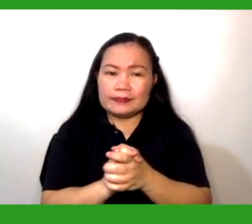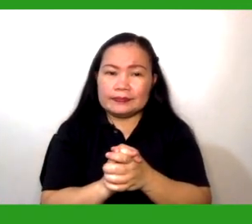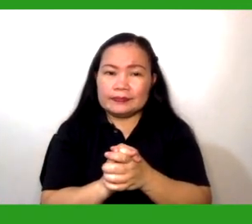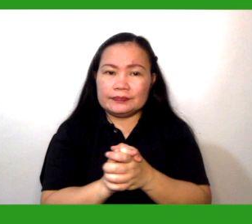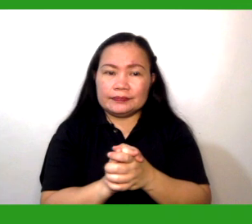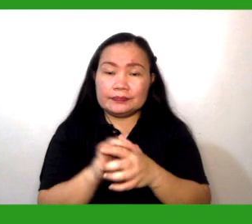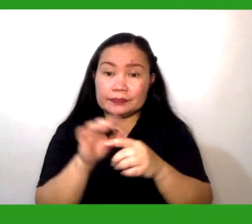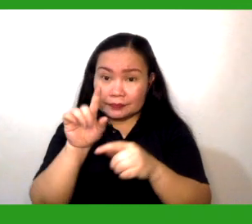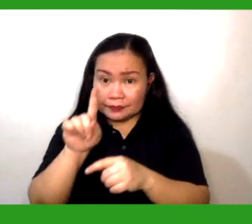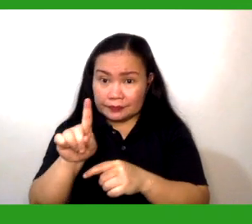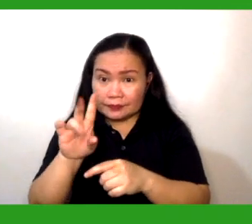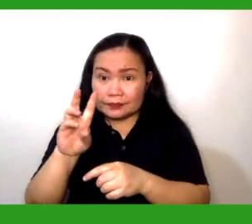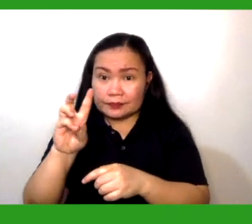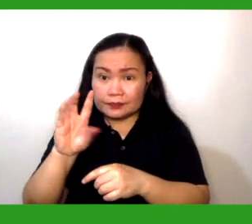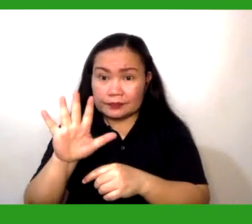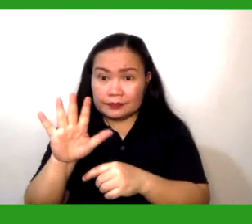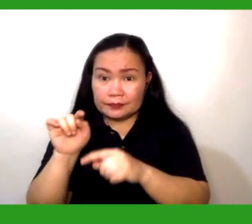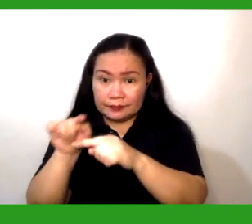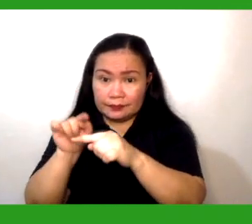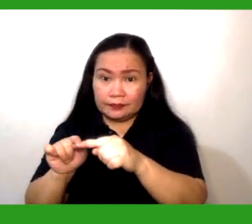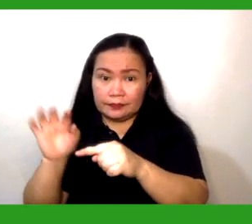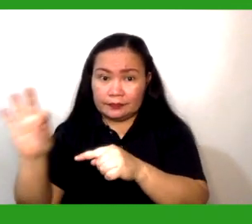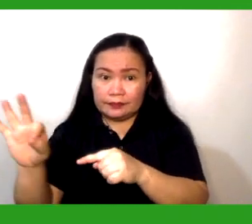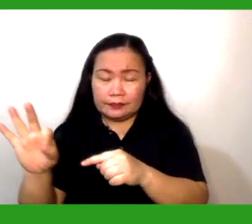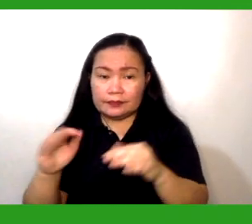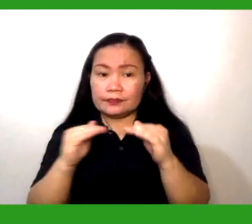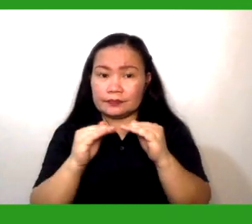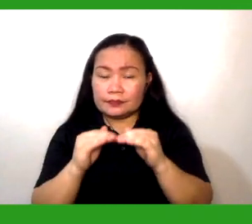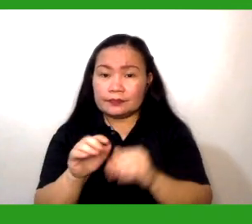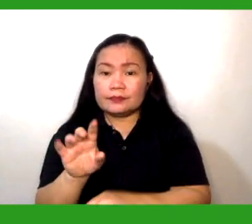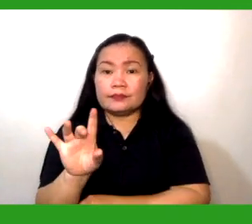Okay. So, 165 divided by 9, that is